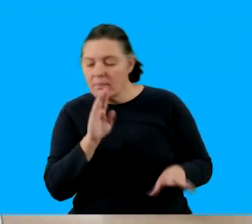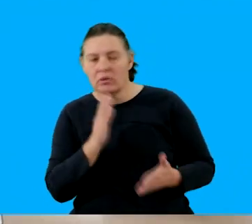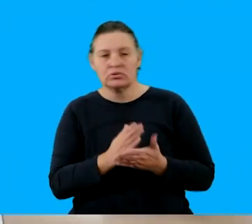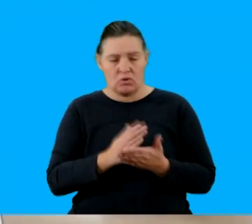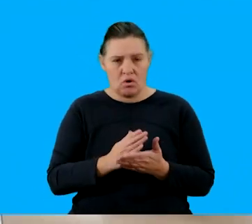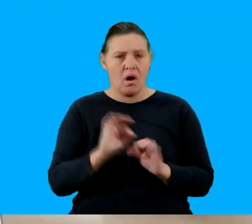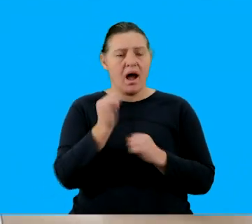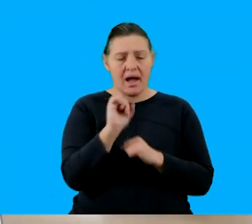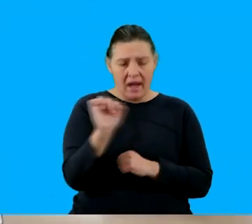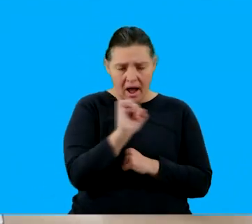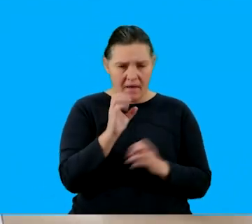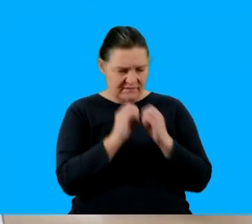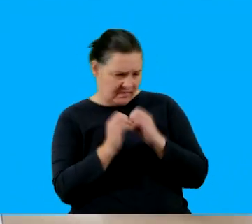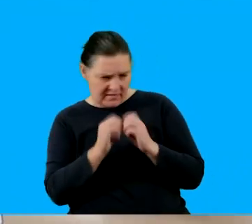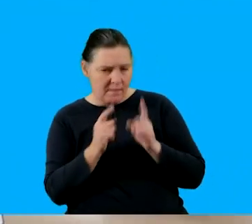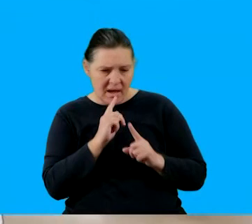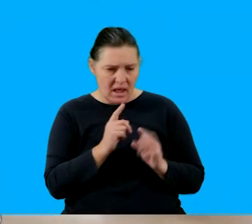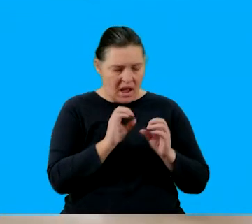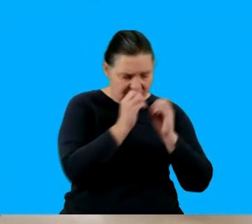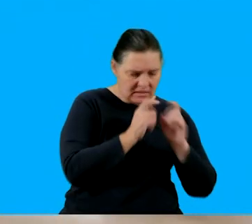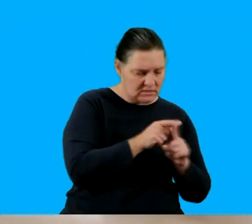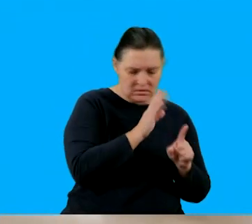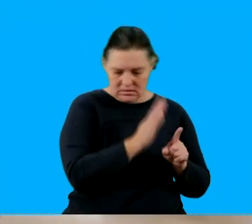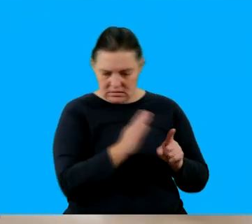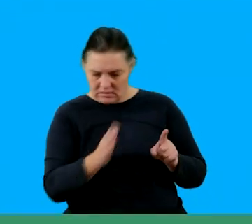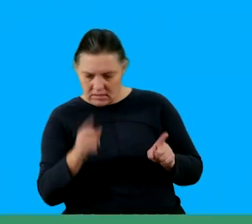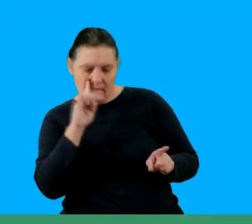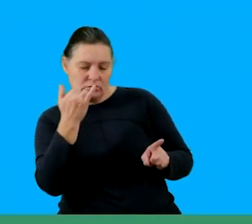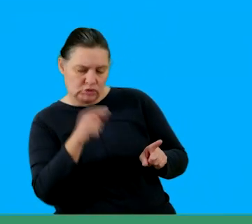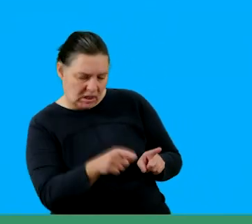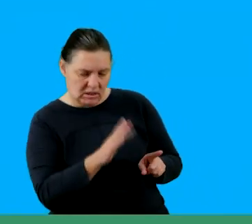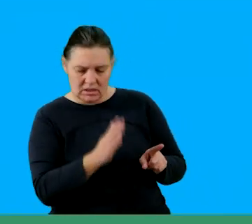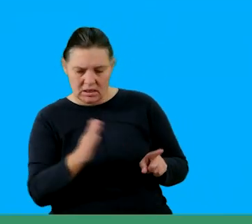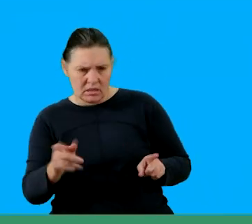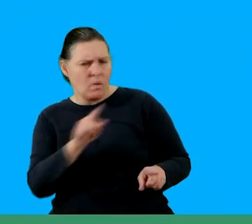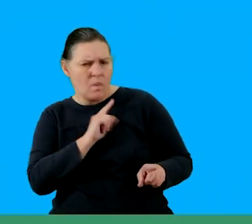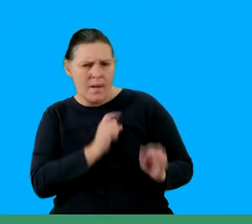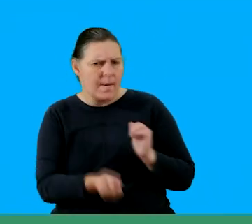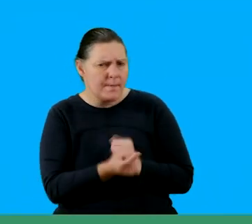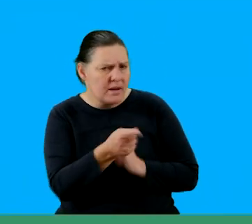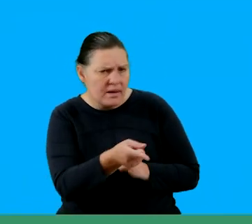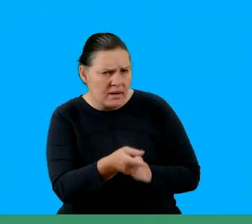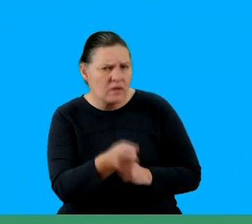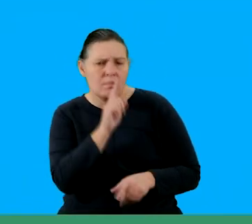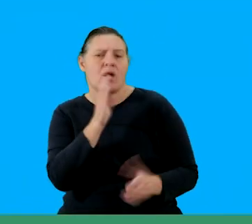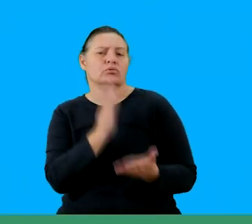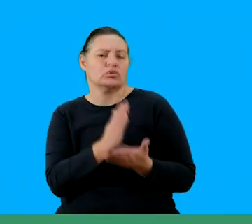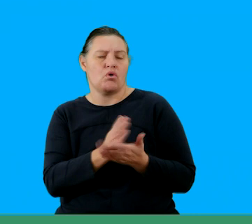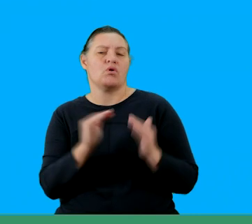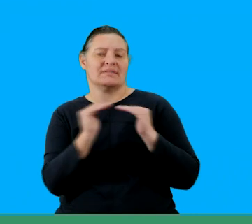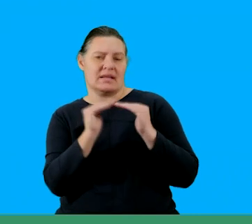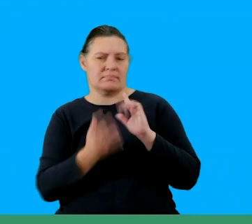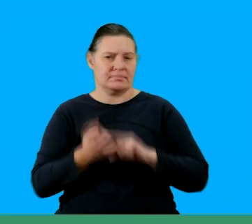the car, you'd have to check during to ensure what? Why is that happening? To ensure that required